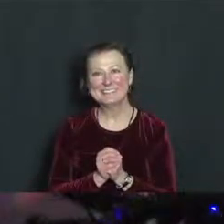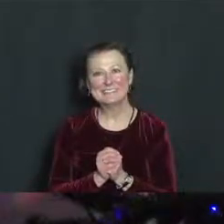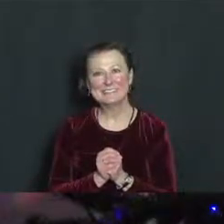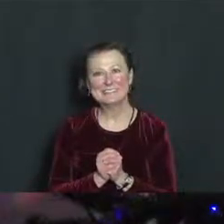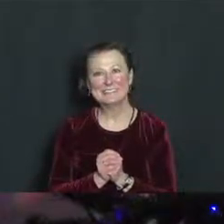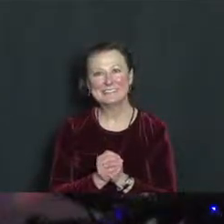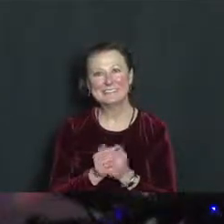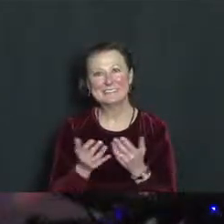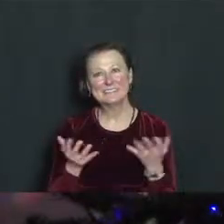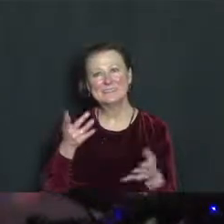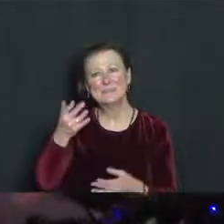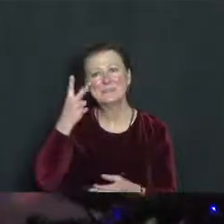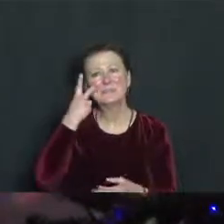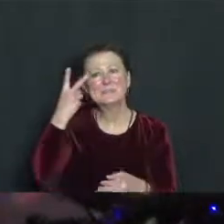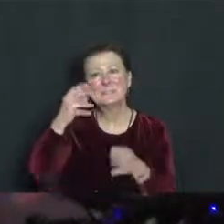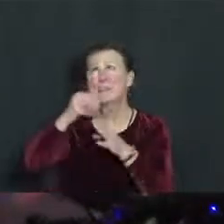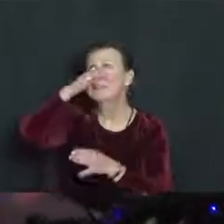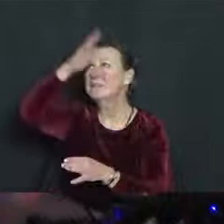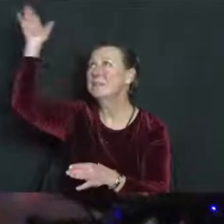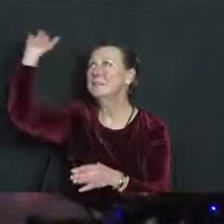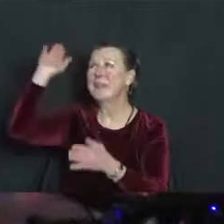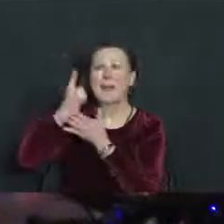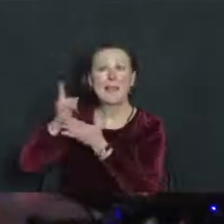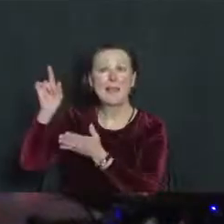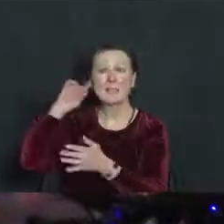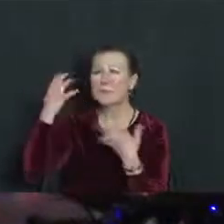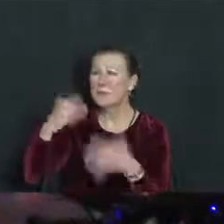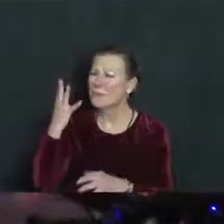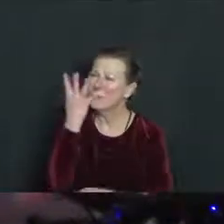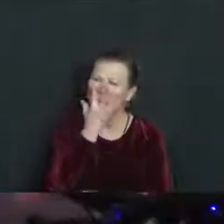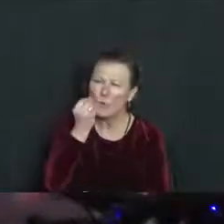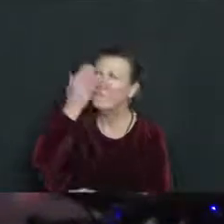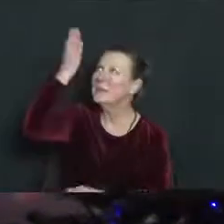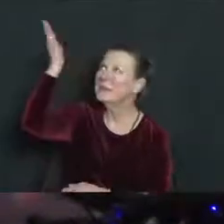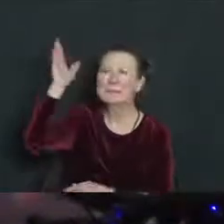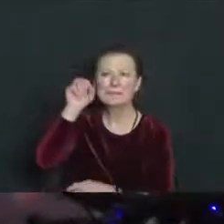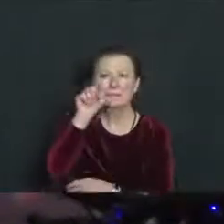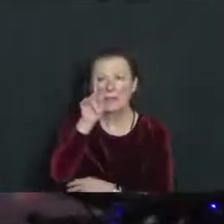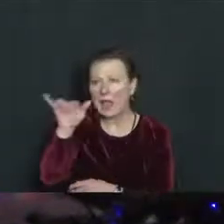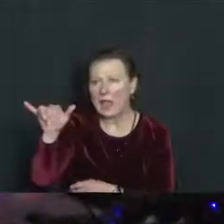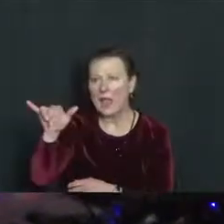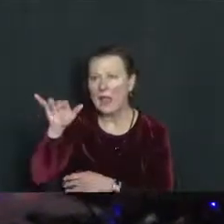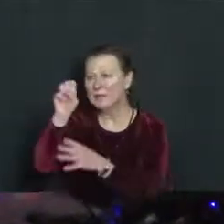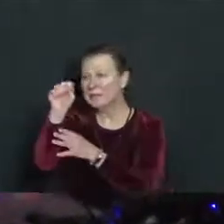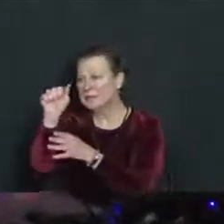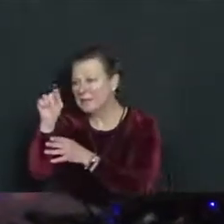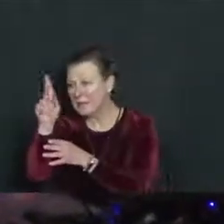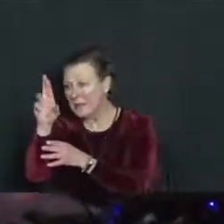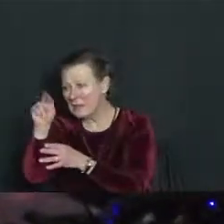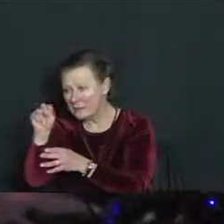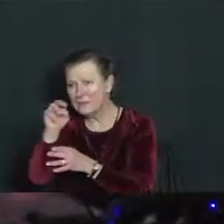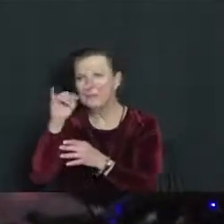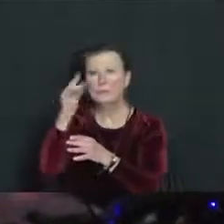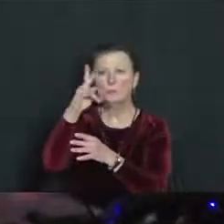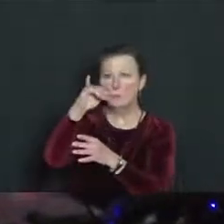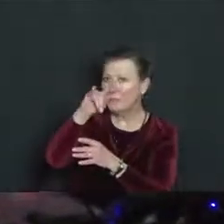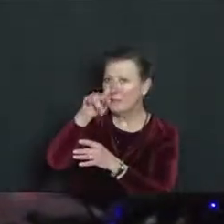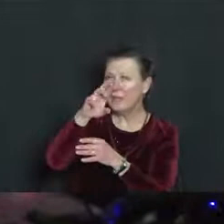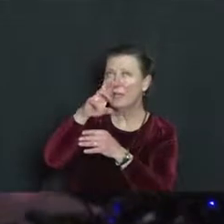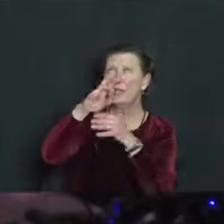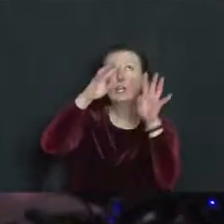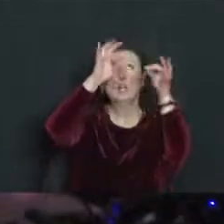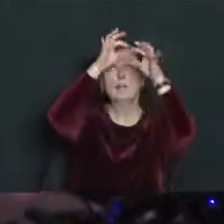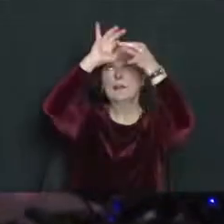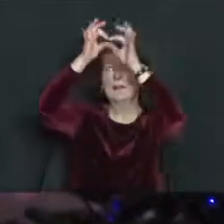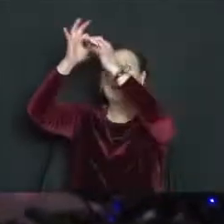Did you see it in the sky this past week? How lovely it was to see Saturn and Jupiter aligned in a great conjunction in